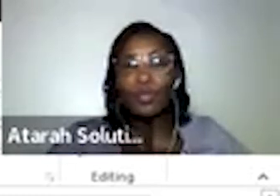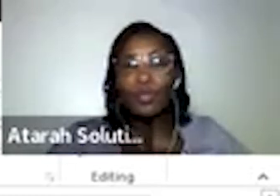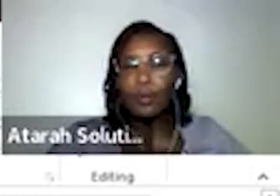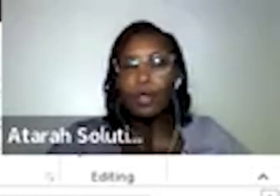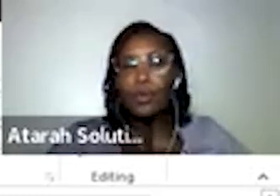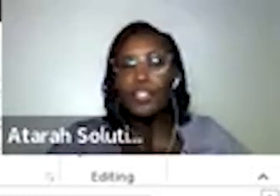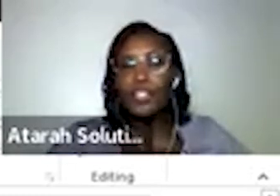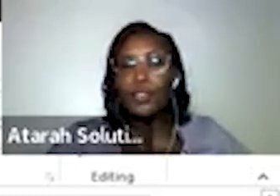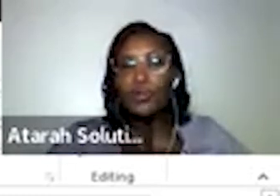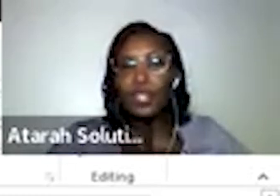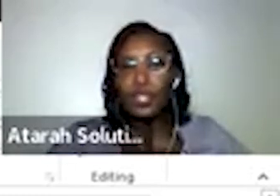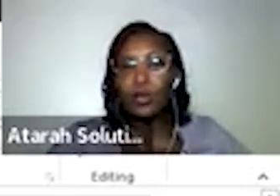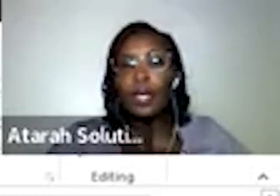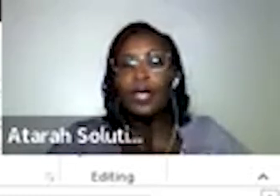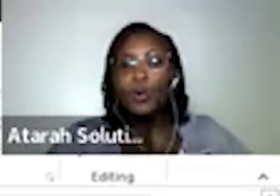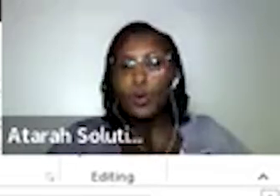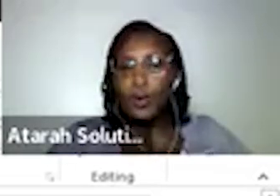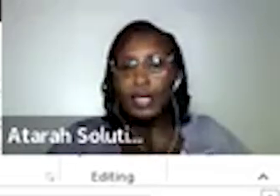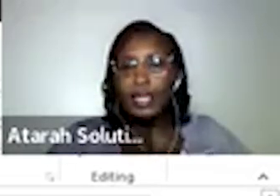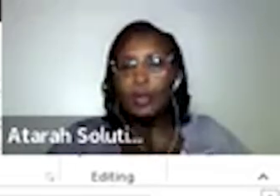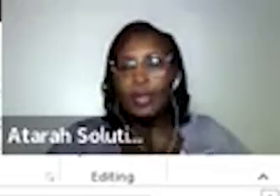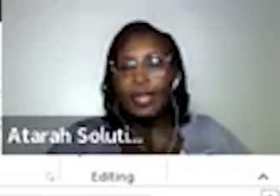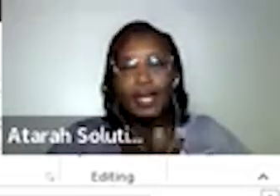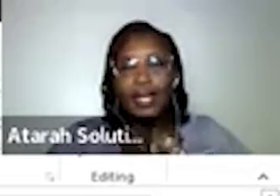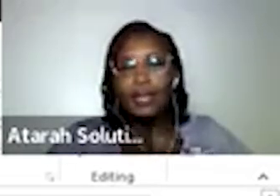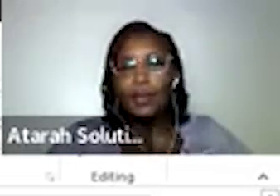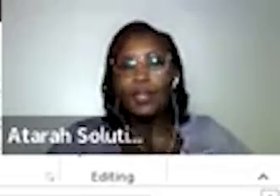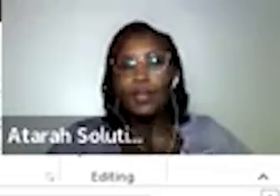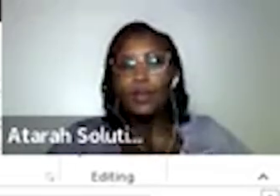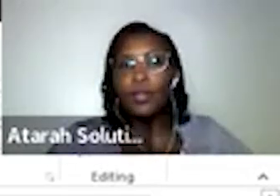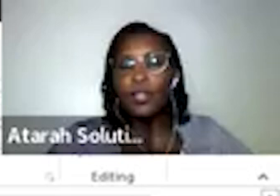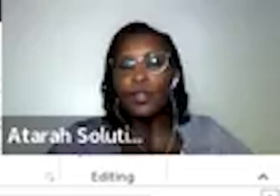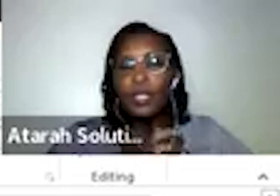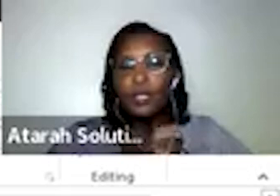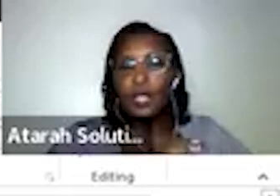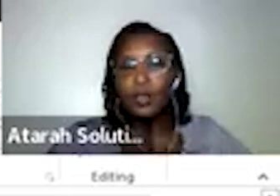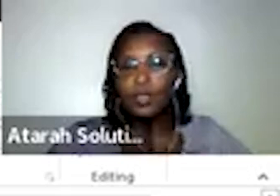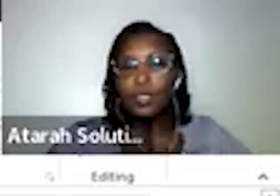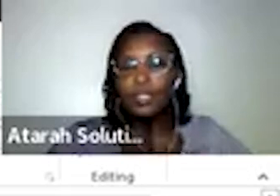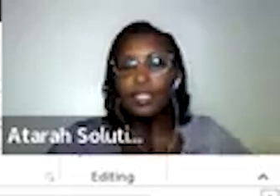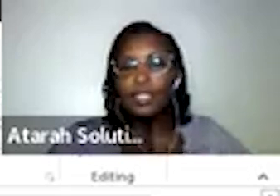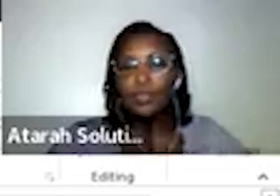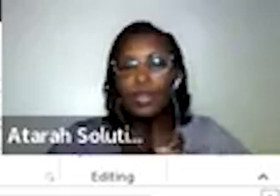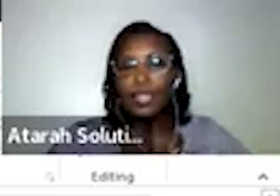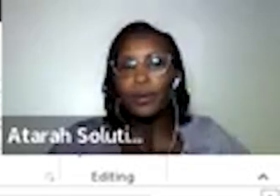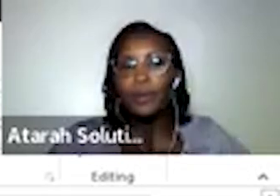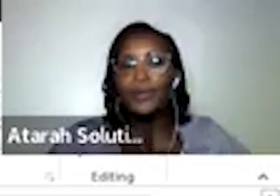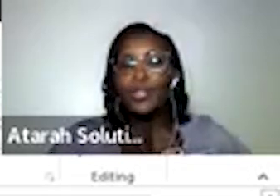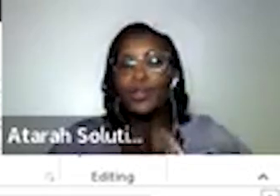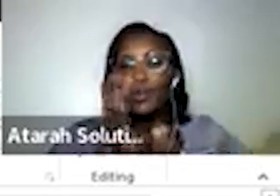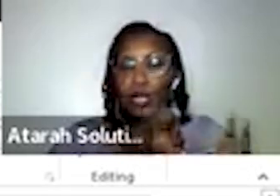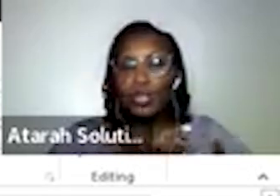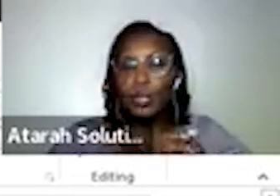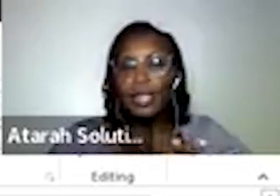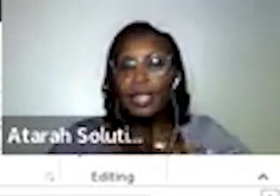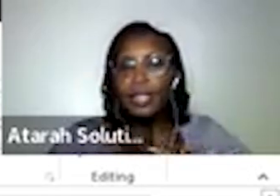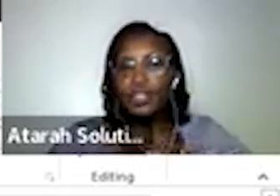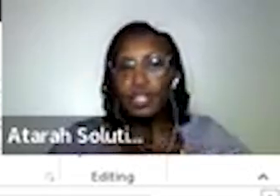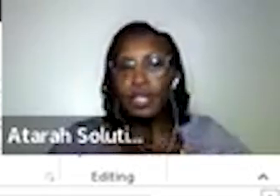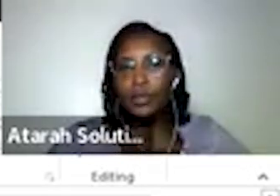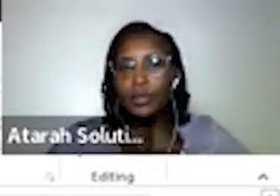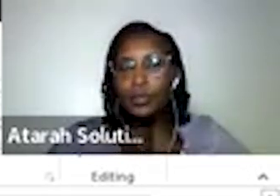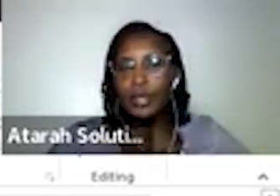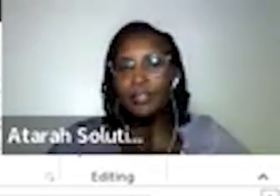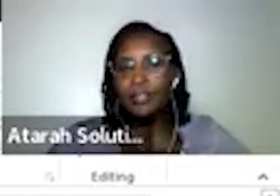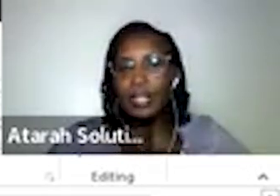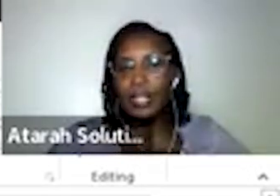your hands, if you know someone who wishes to take on woodworking, we are currently working on making sure that we're inclusive and trying to find a way to also